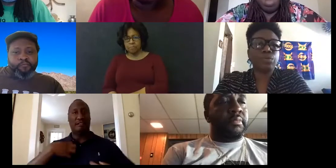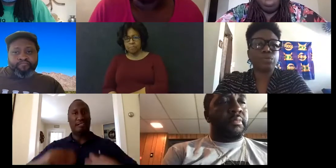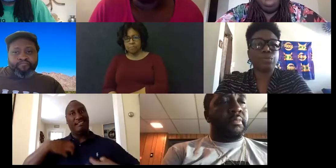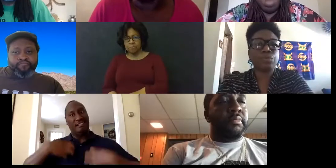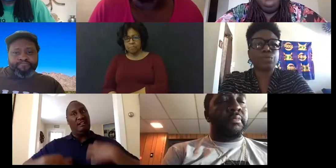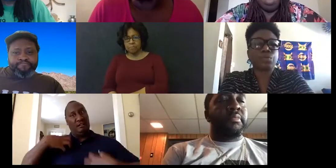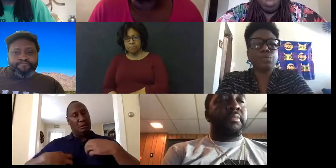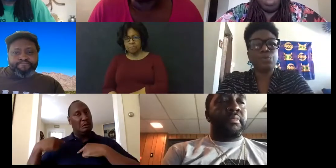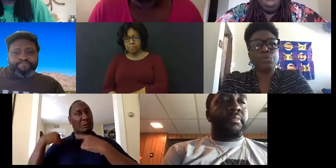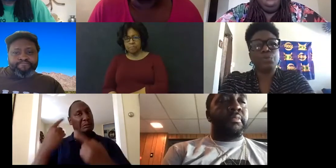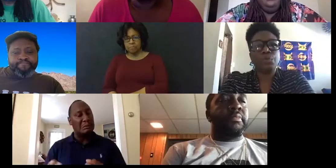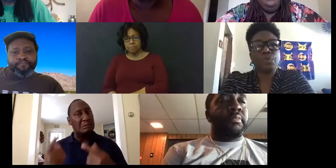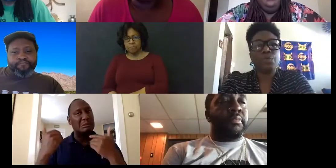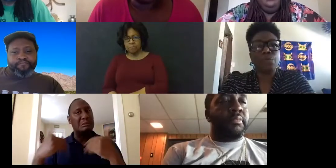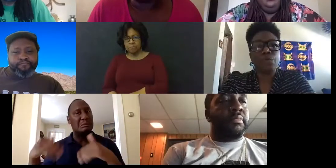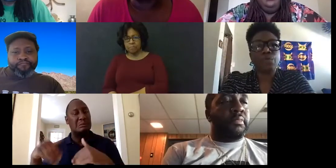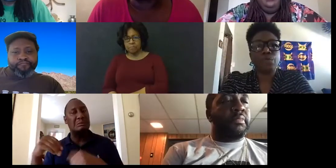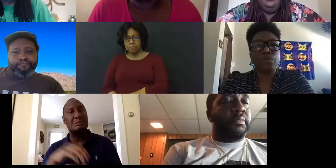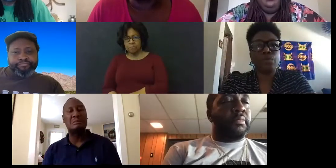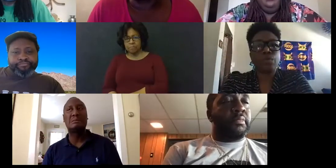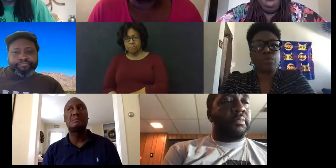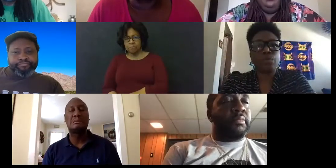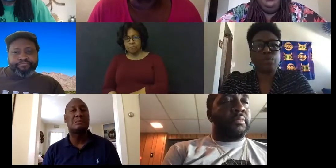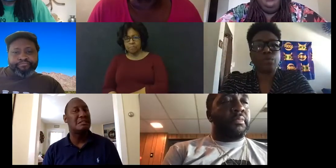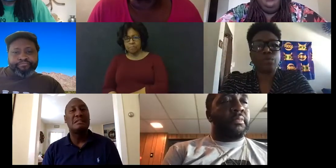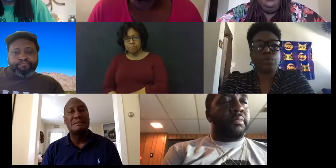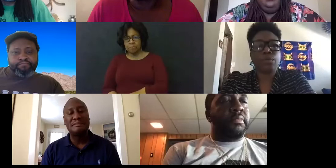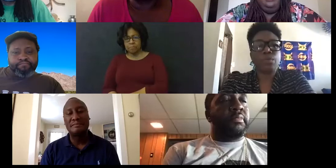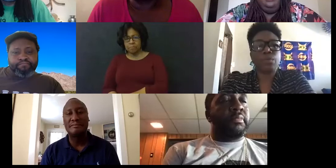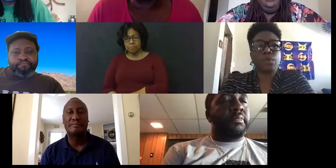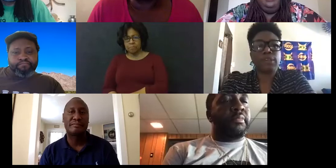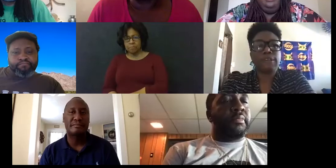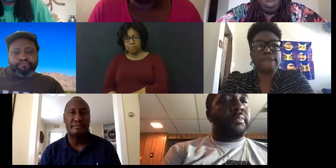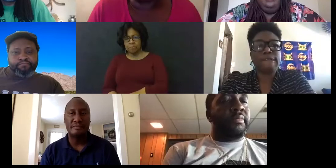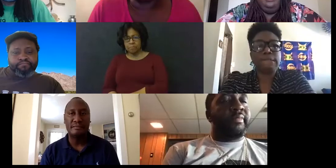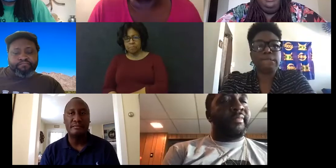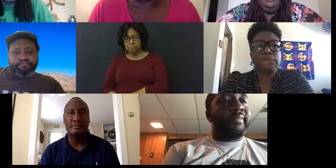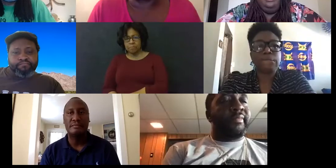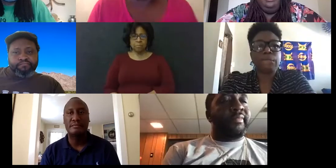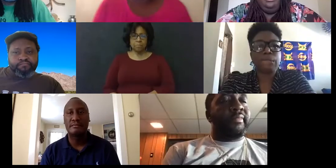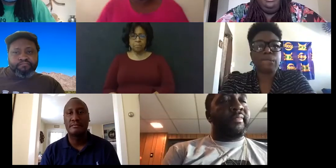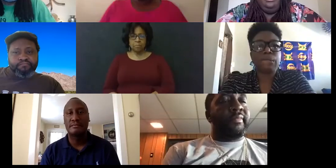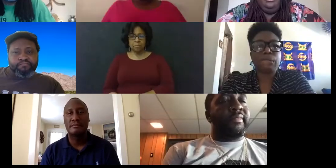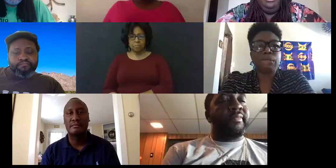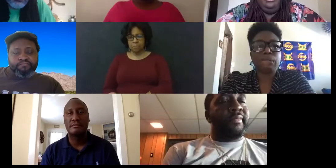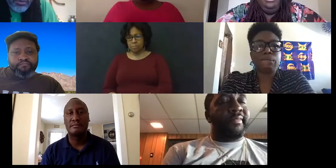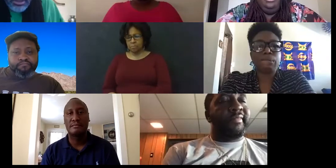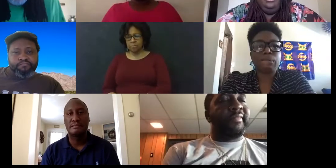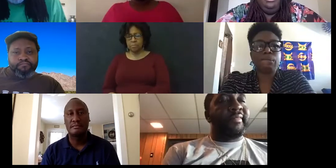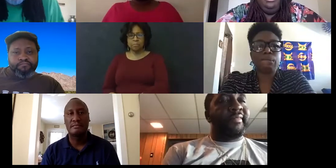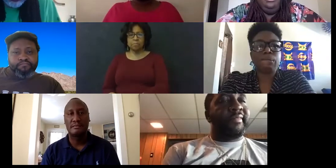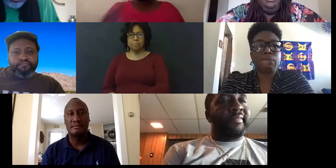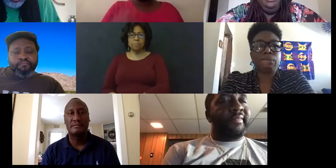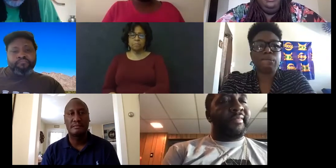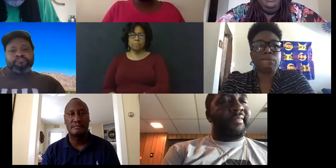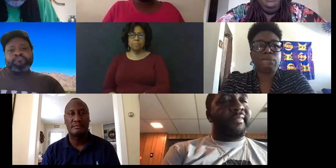long time ago? You know, and that's why I have these mixed emotions. You know, it's really serious. And really, you